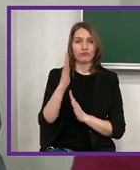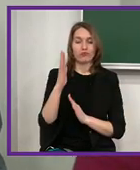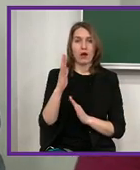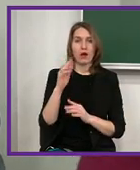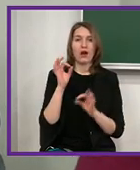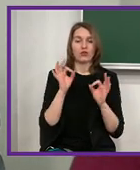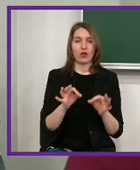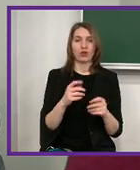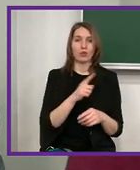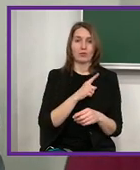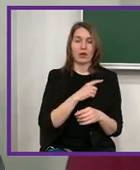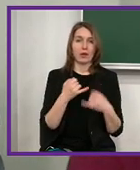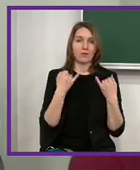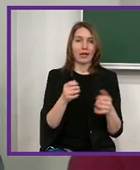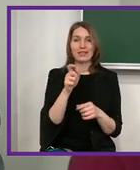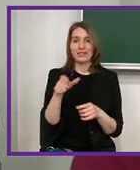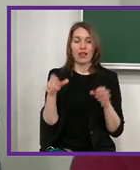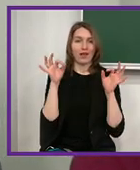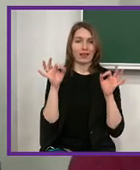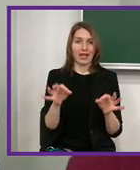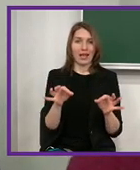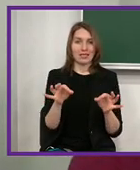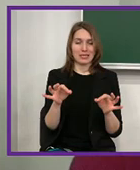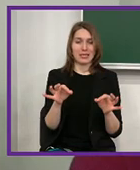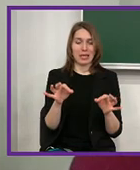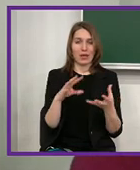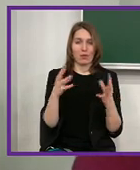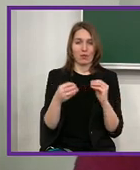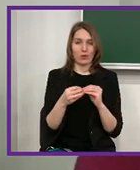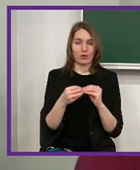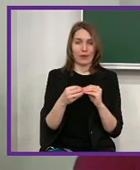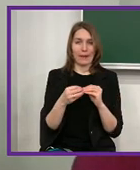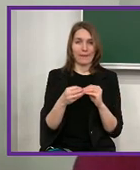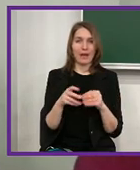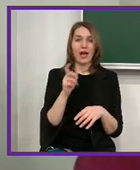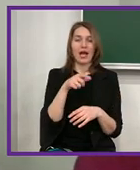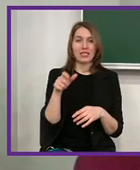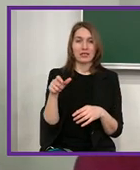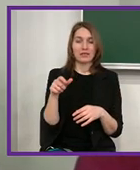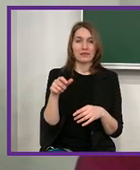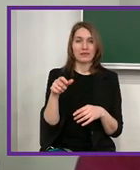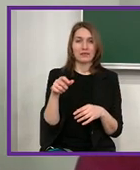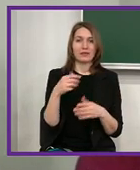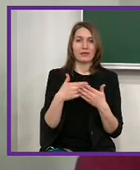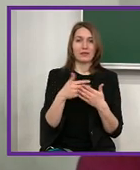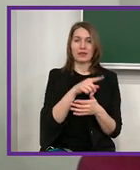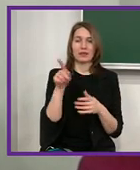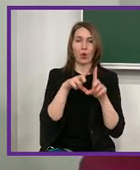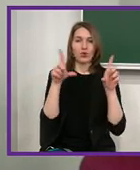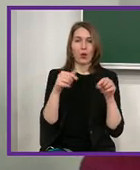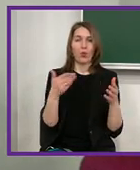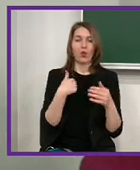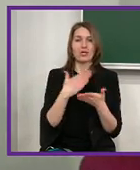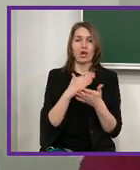important driver in with the companies that I have worked with. I was asked for